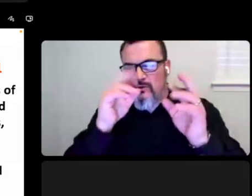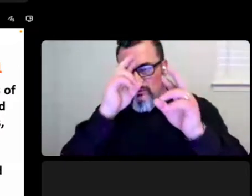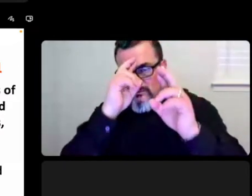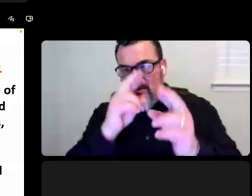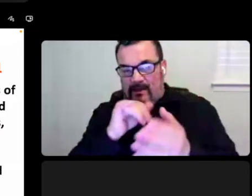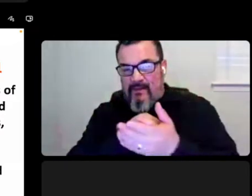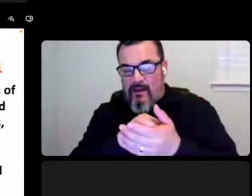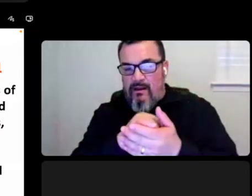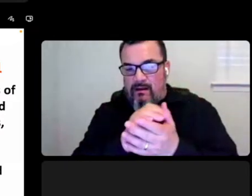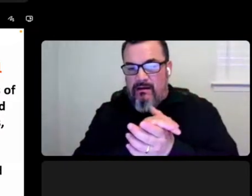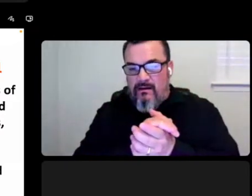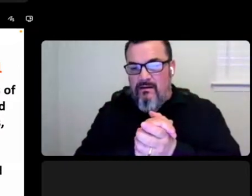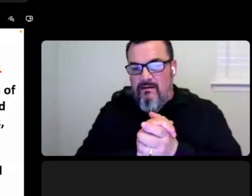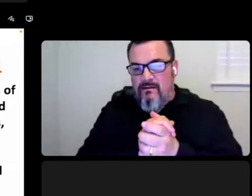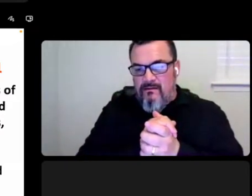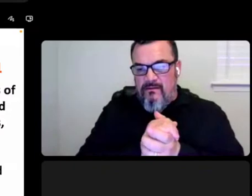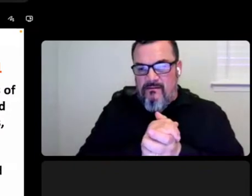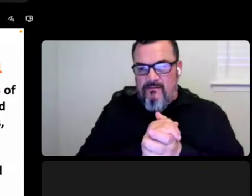that?